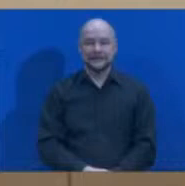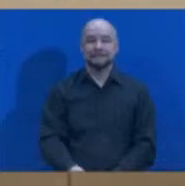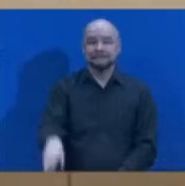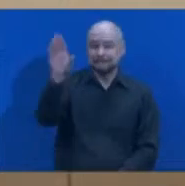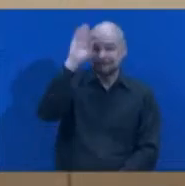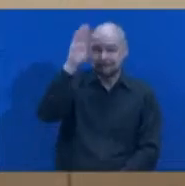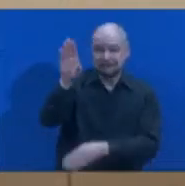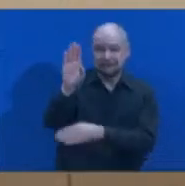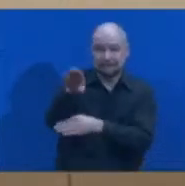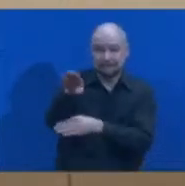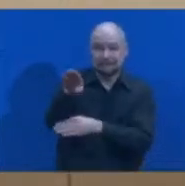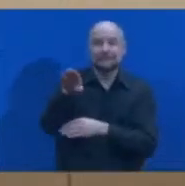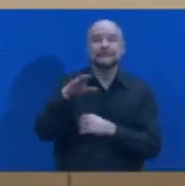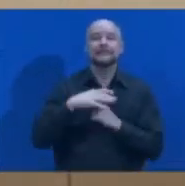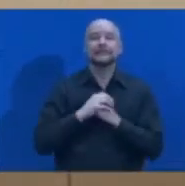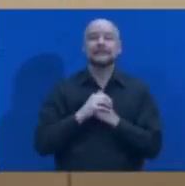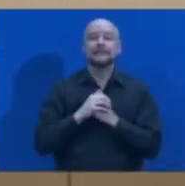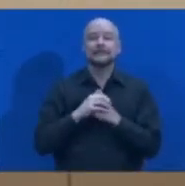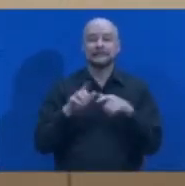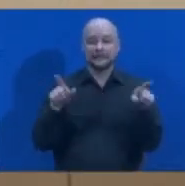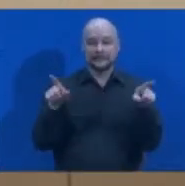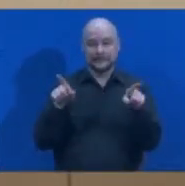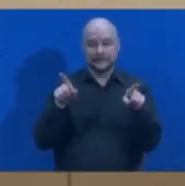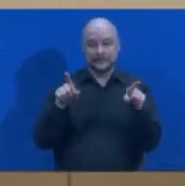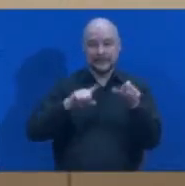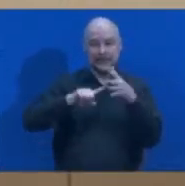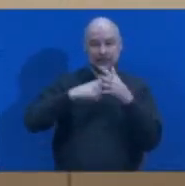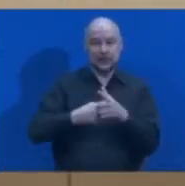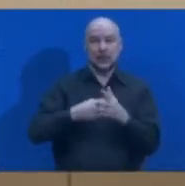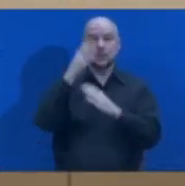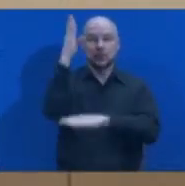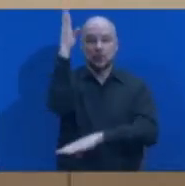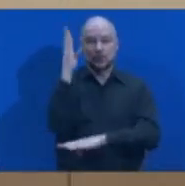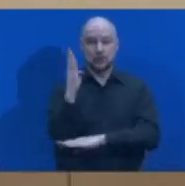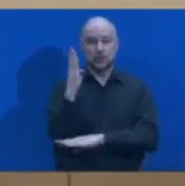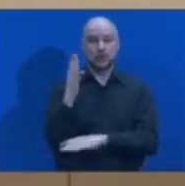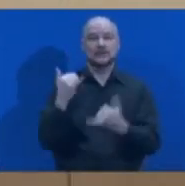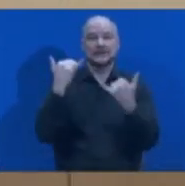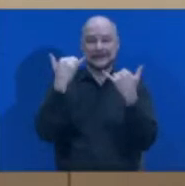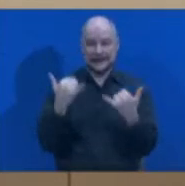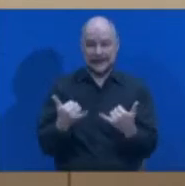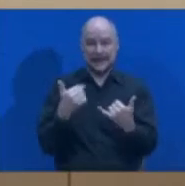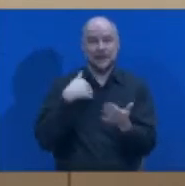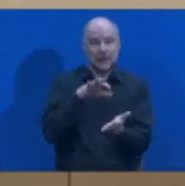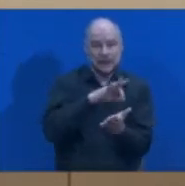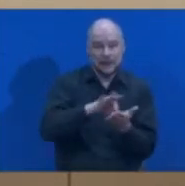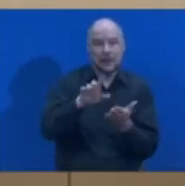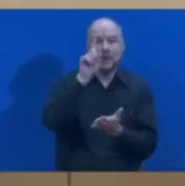Good afternoon. As of noon today, we had reported